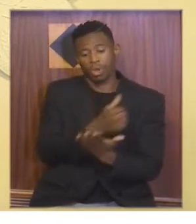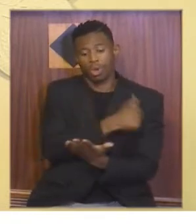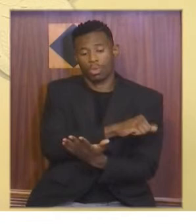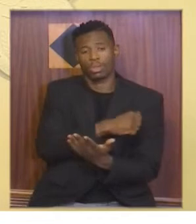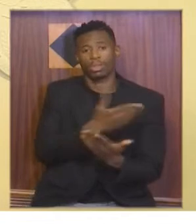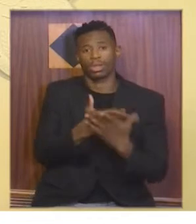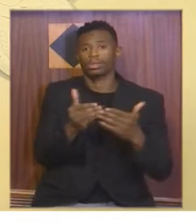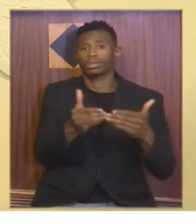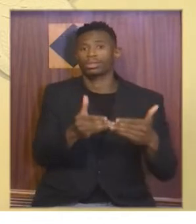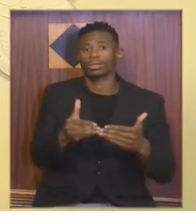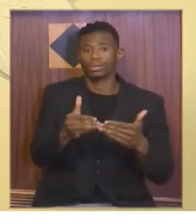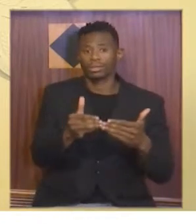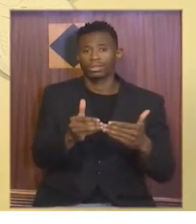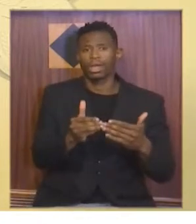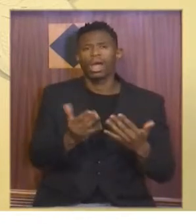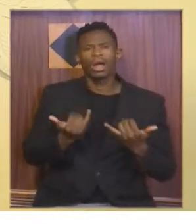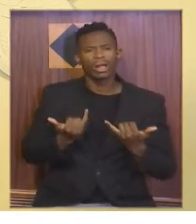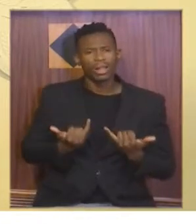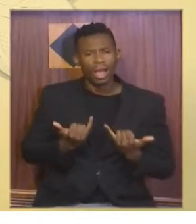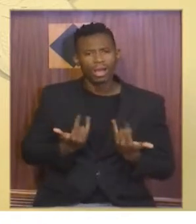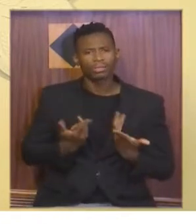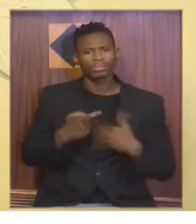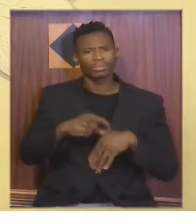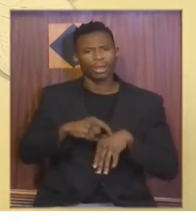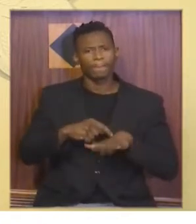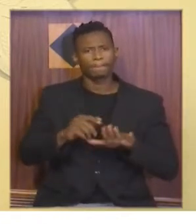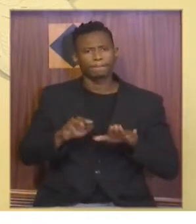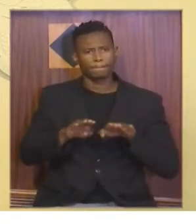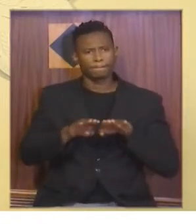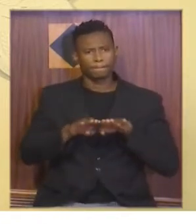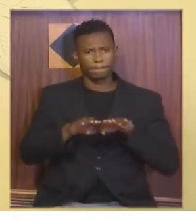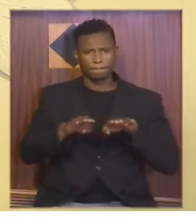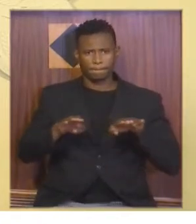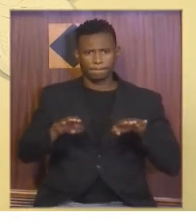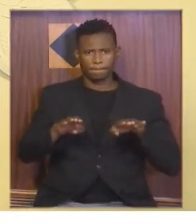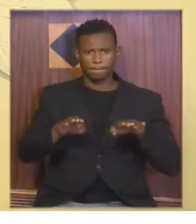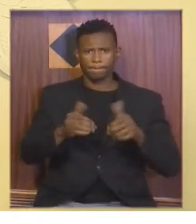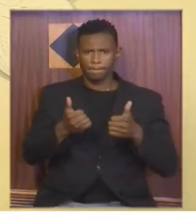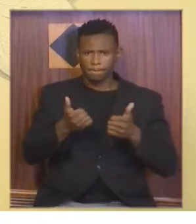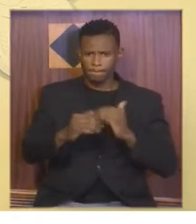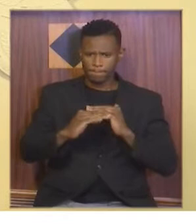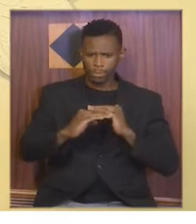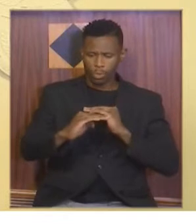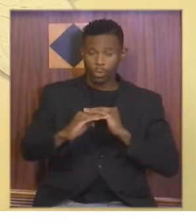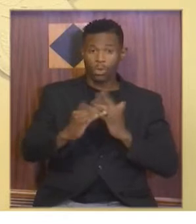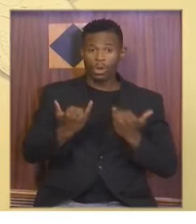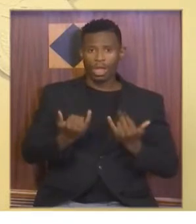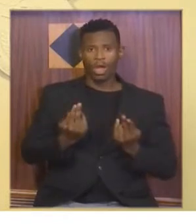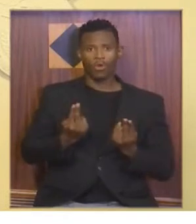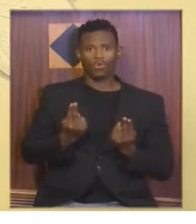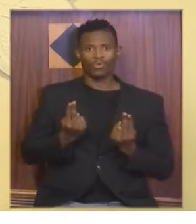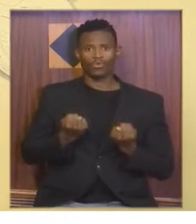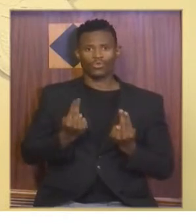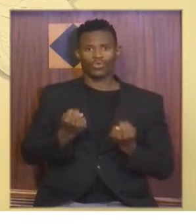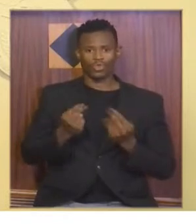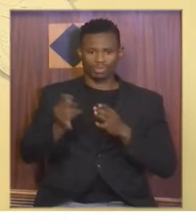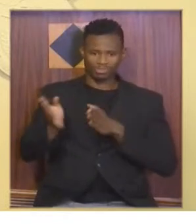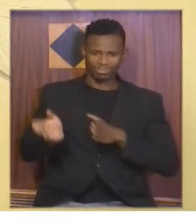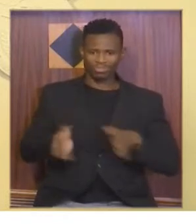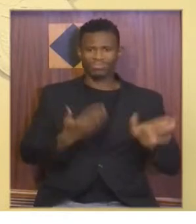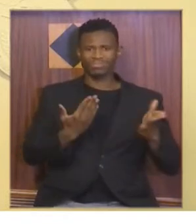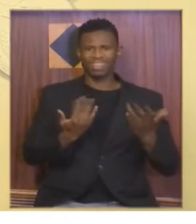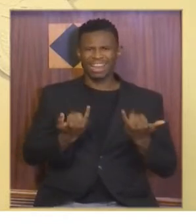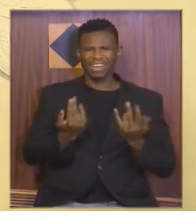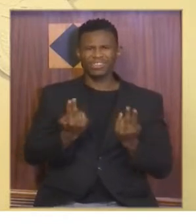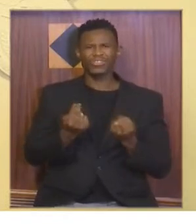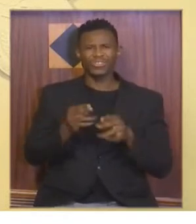We are now at a watershed moment. We are now ready to enter a new phase in our management of the